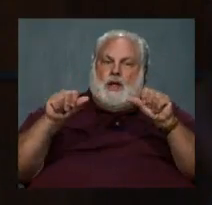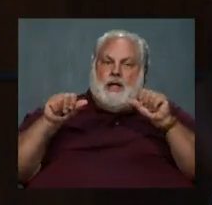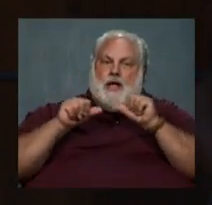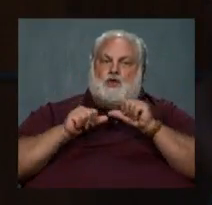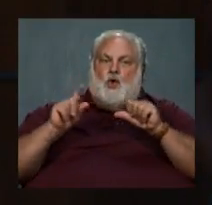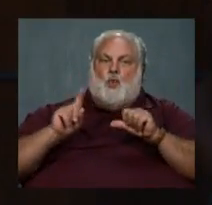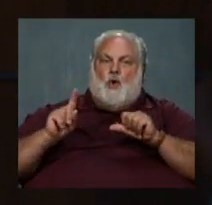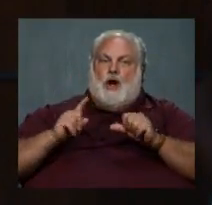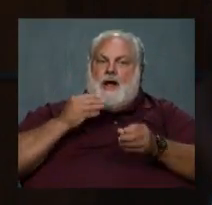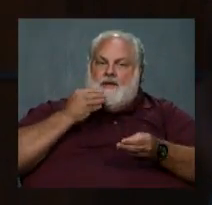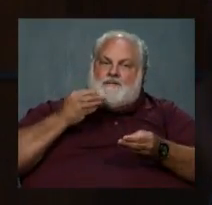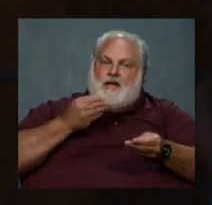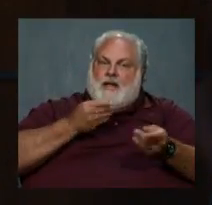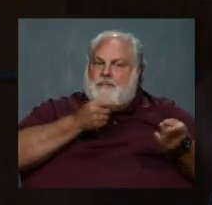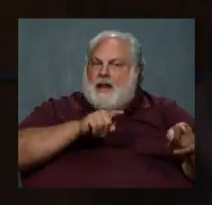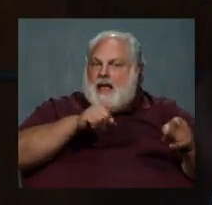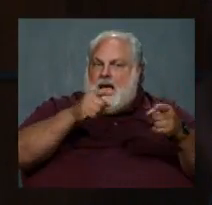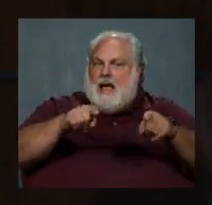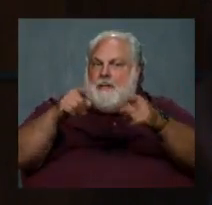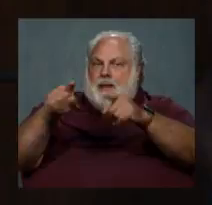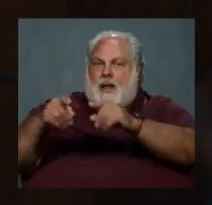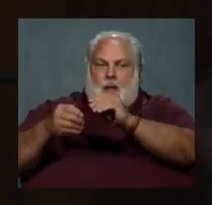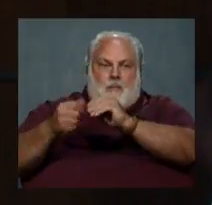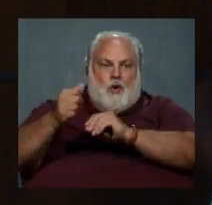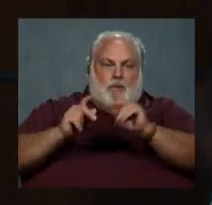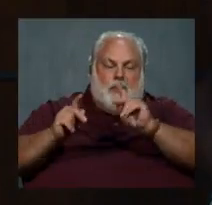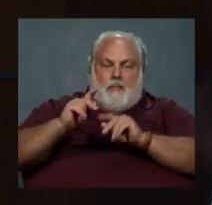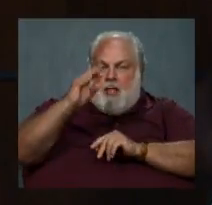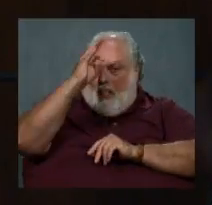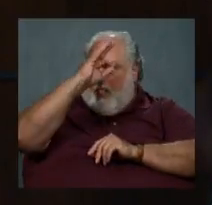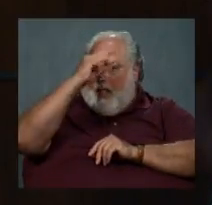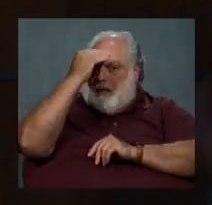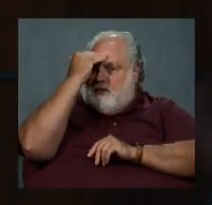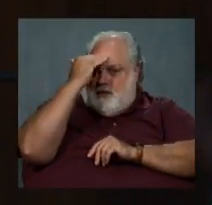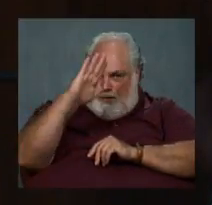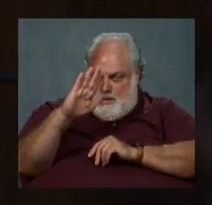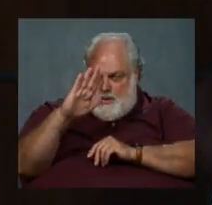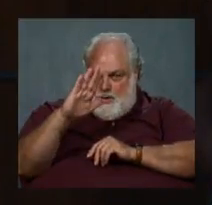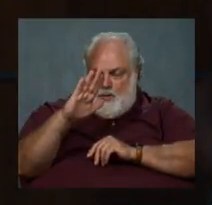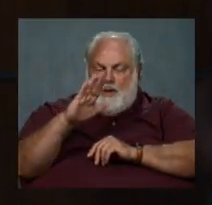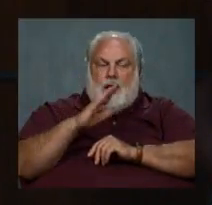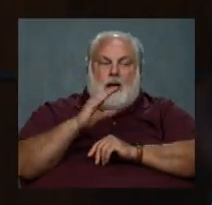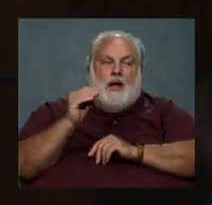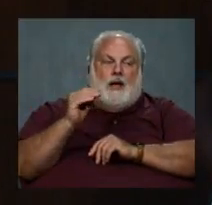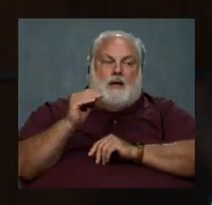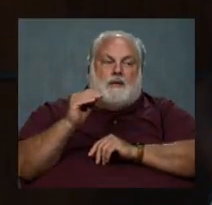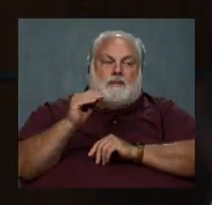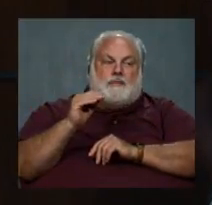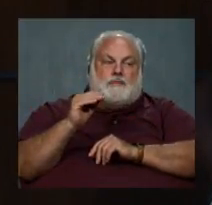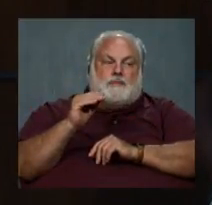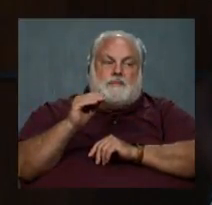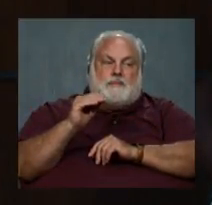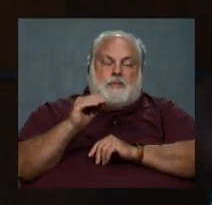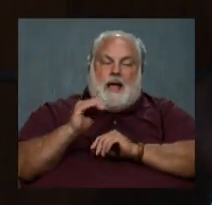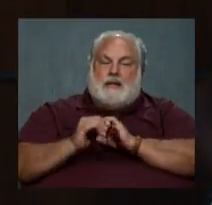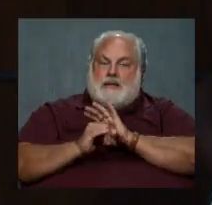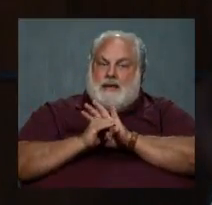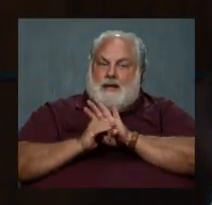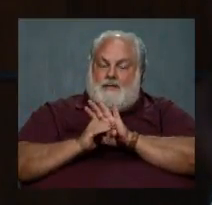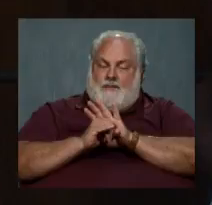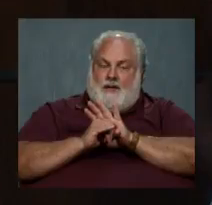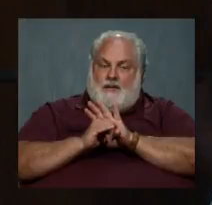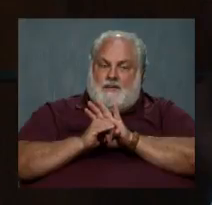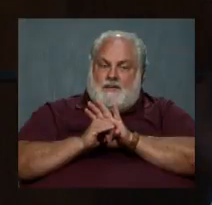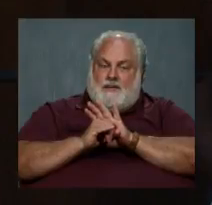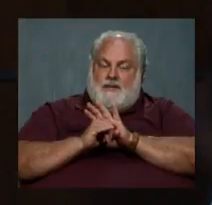where feeding has been going on, of which most people may have been unaware. And it does point out again